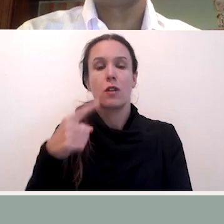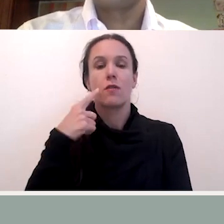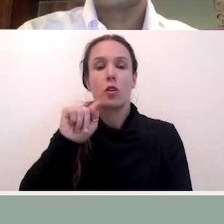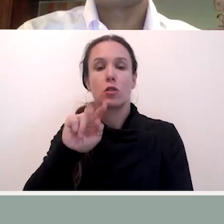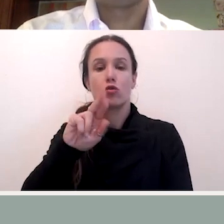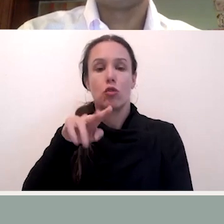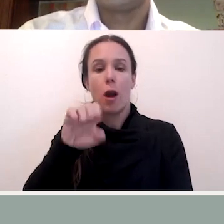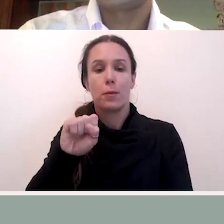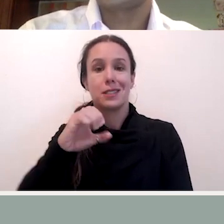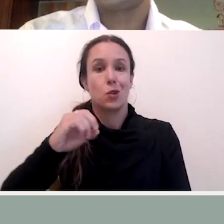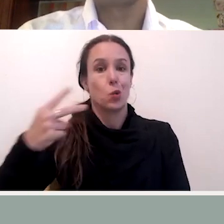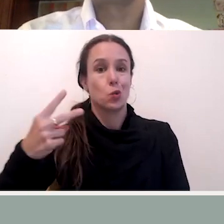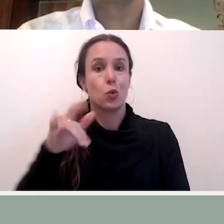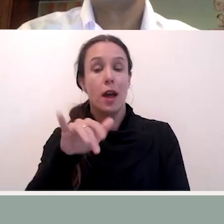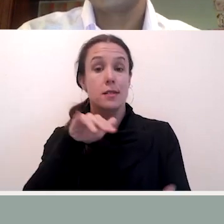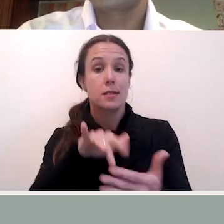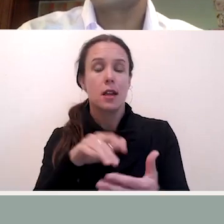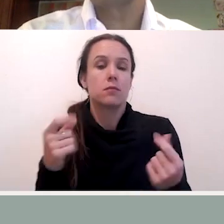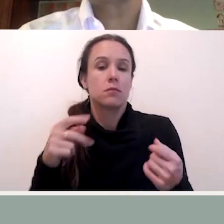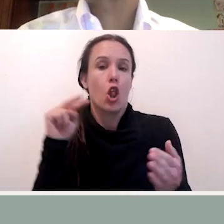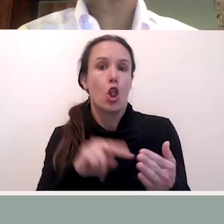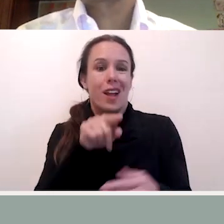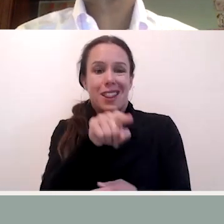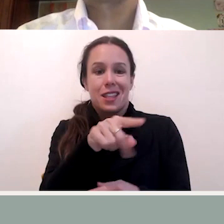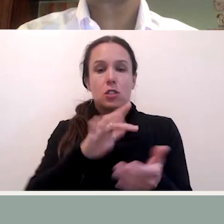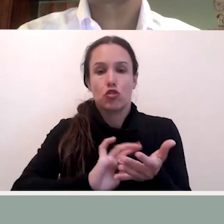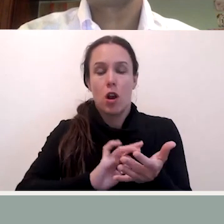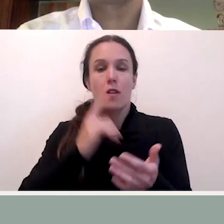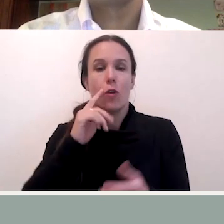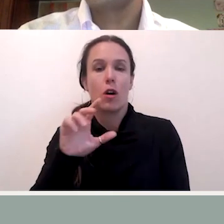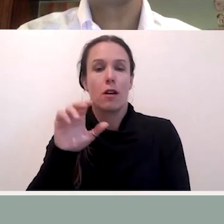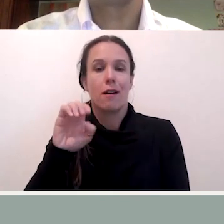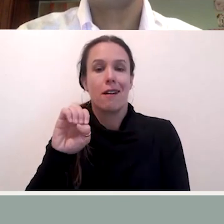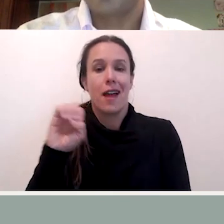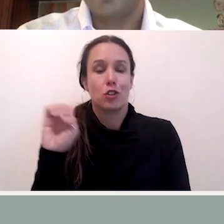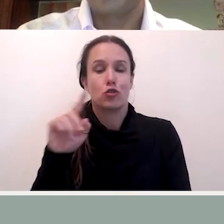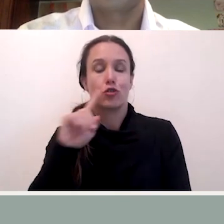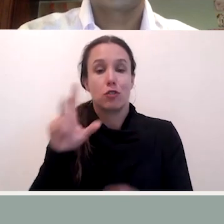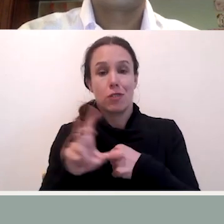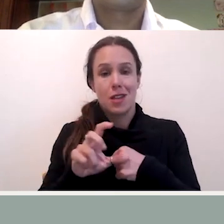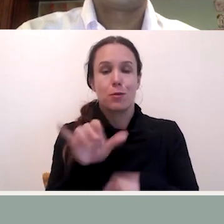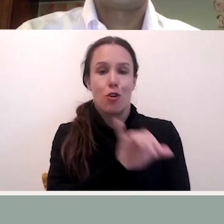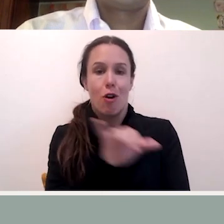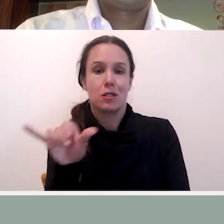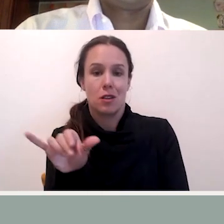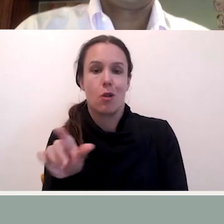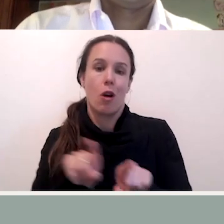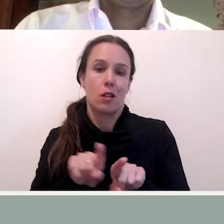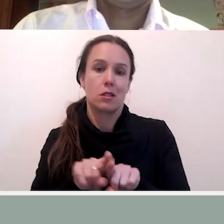study, basically looked at using this drug in the estrogen receptor positive setting also.